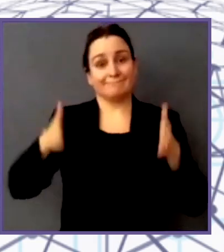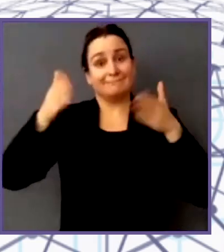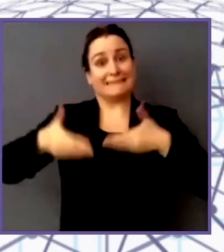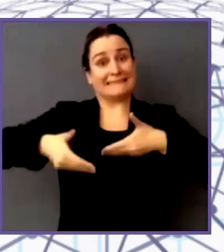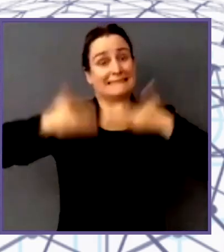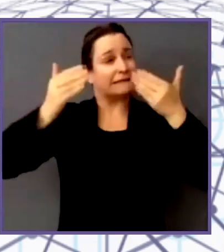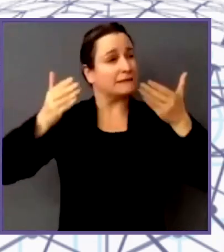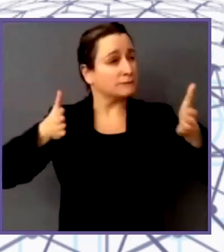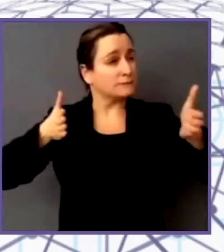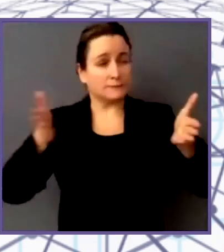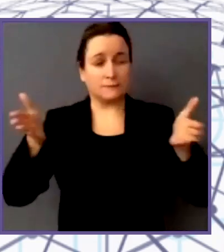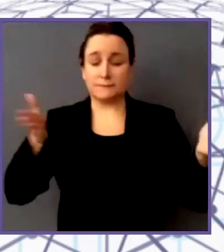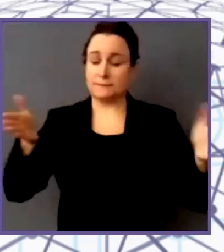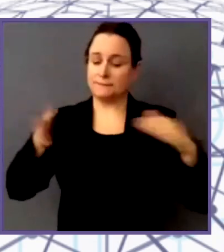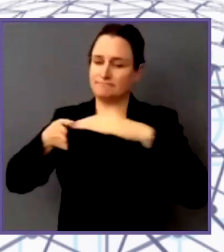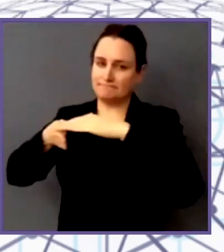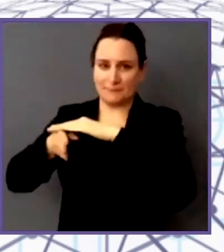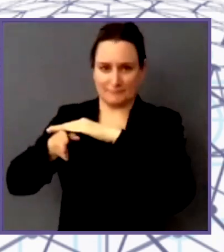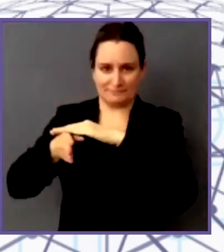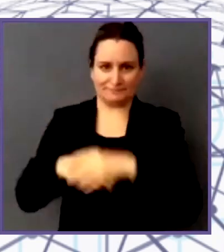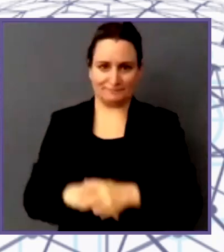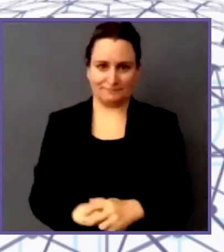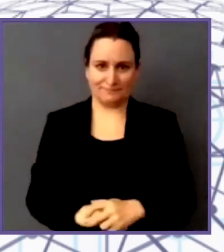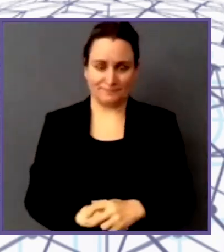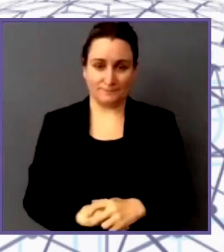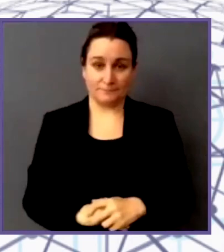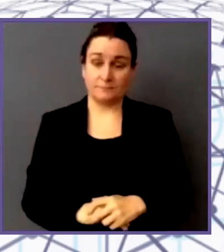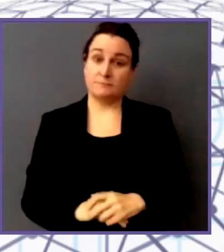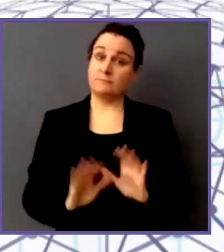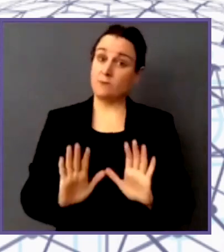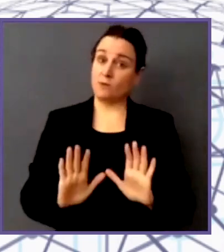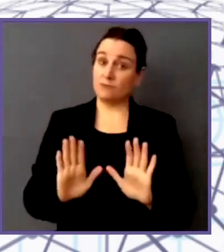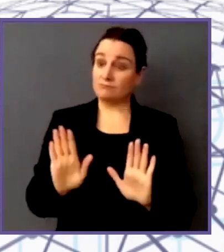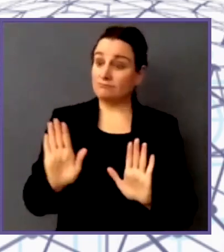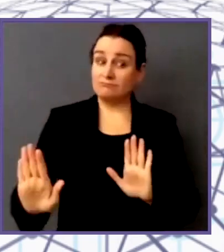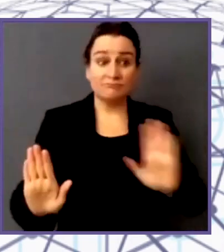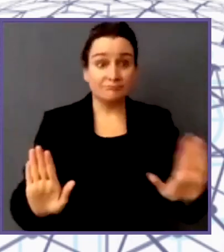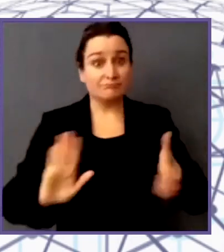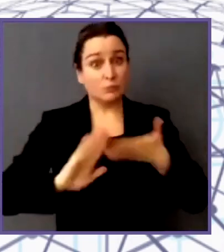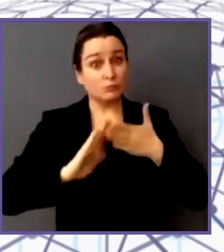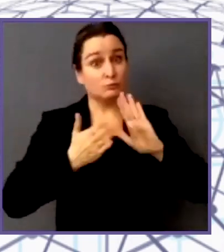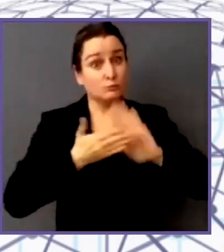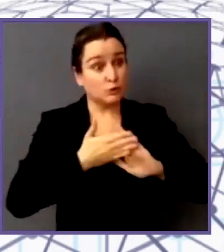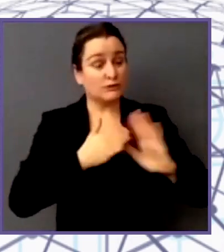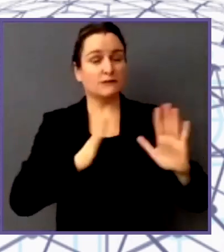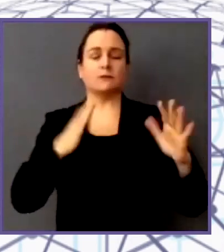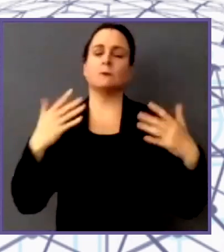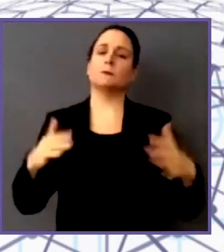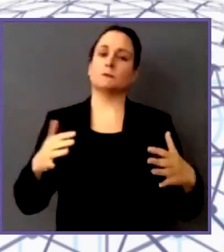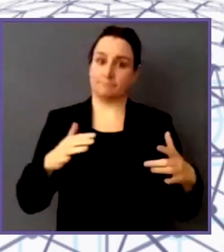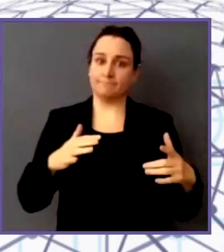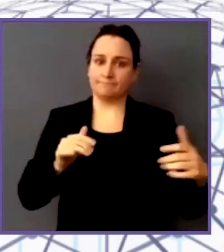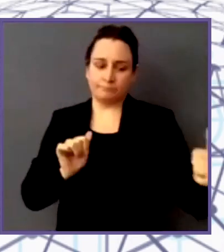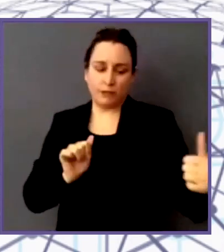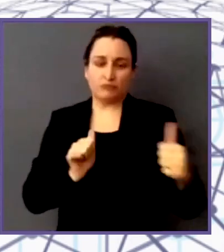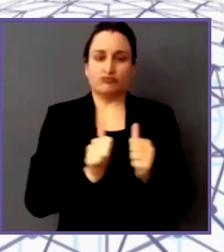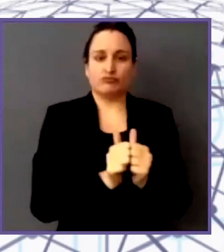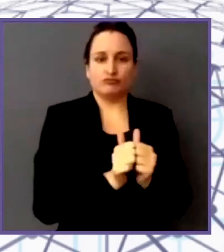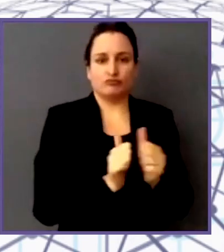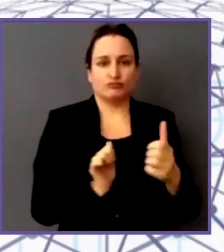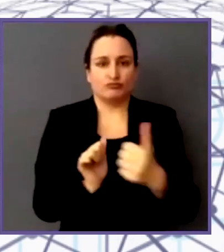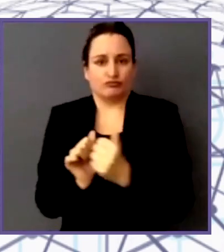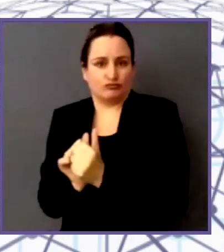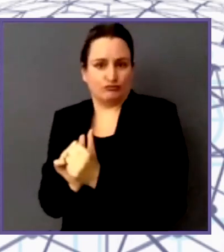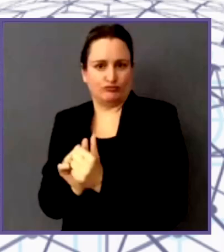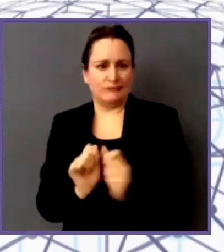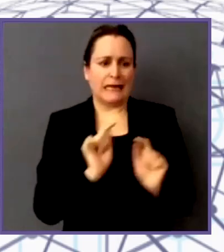I mentioned, the local context is really key, and we couldn't do this without our local partners, who I'm going to give a brief overview of now, and then you'll